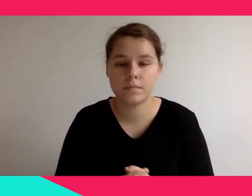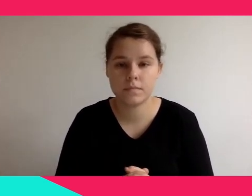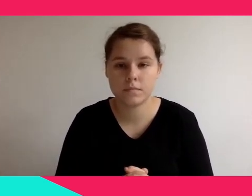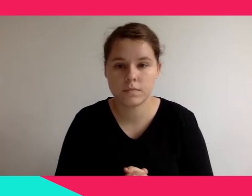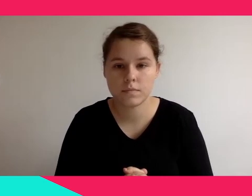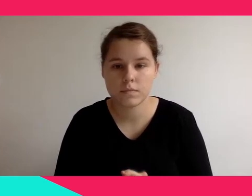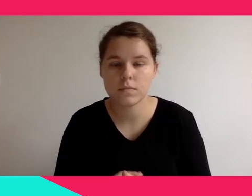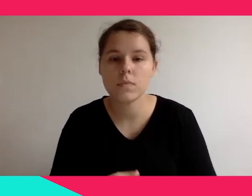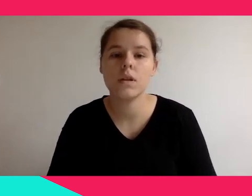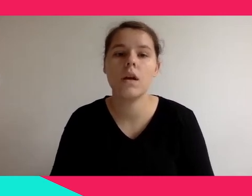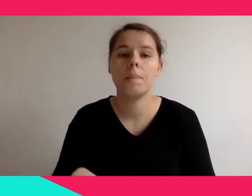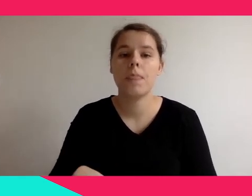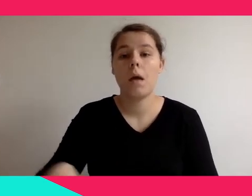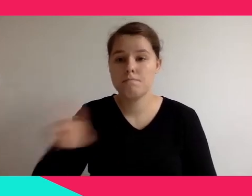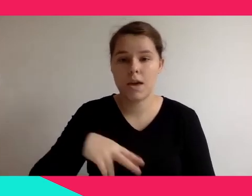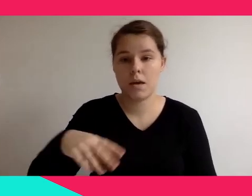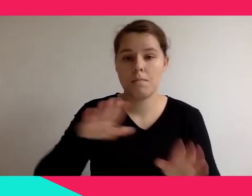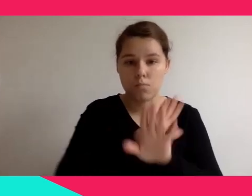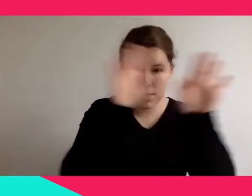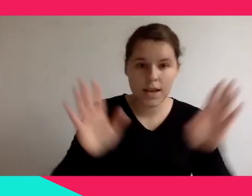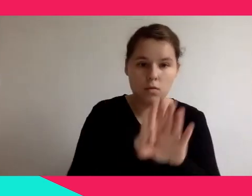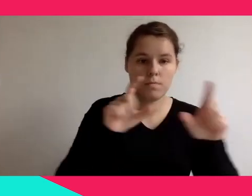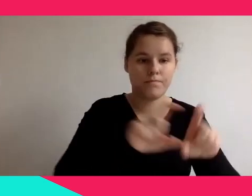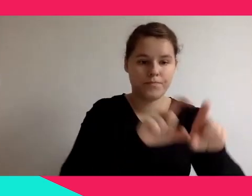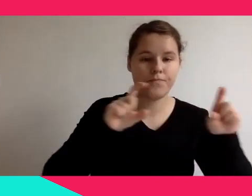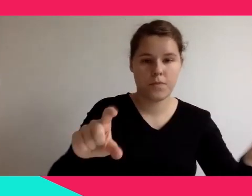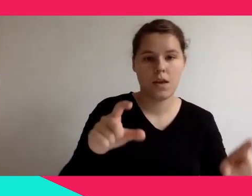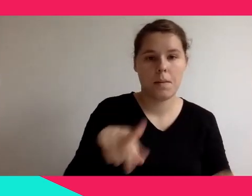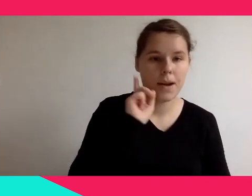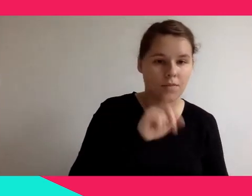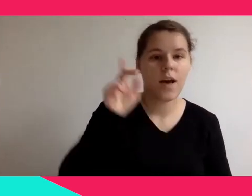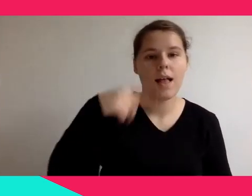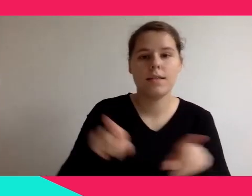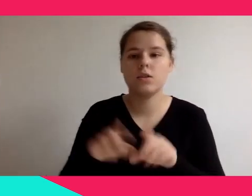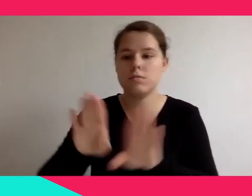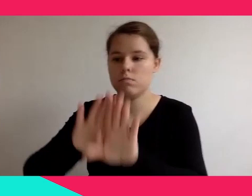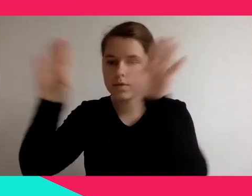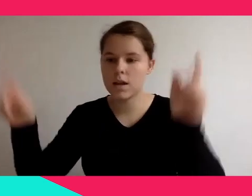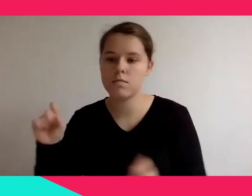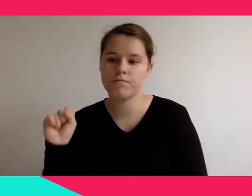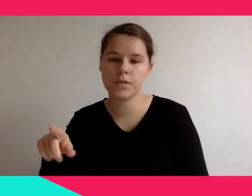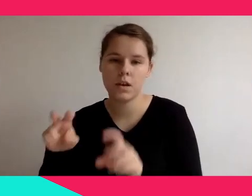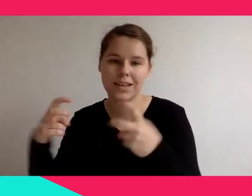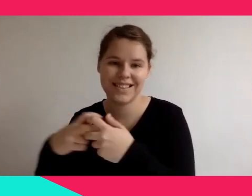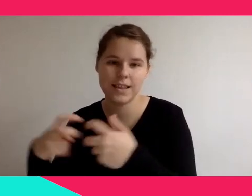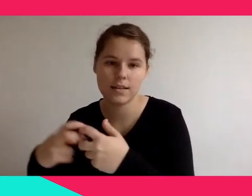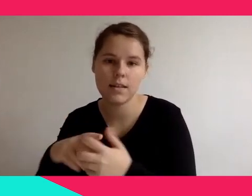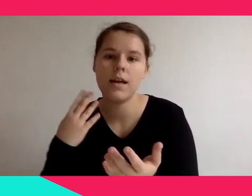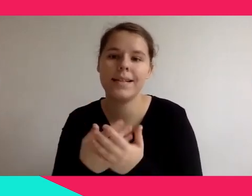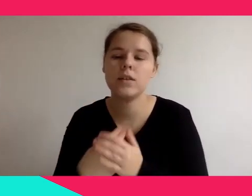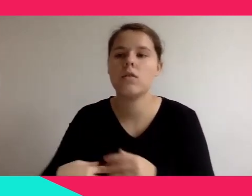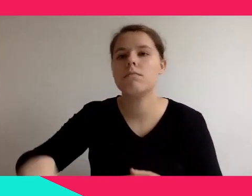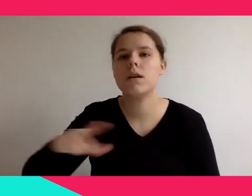that the Rijksmuseum has to put a lot more energy in maintaining this digital collection